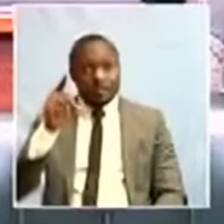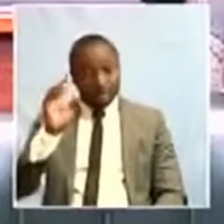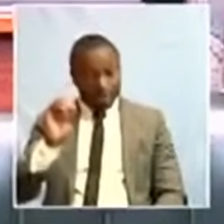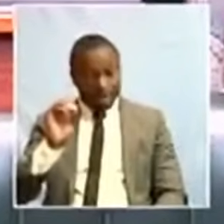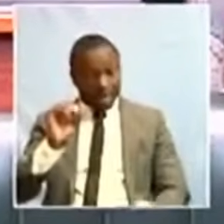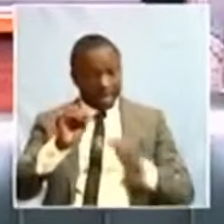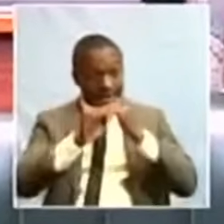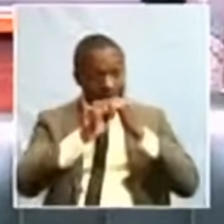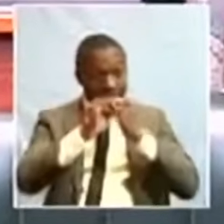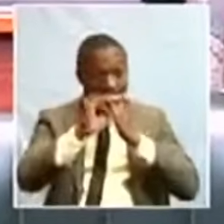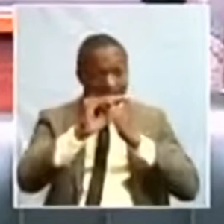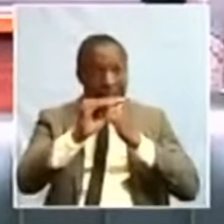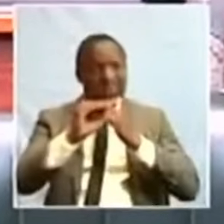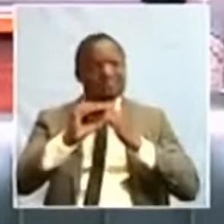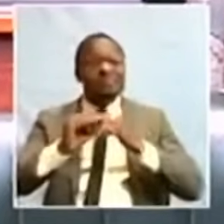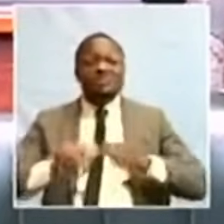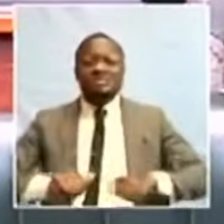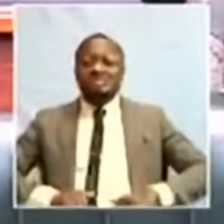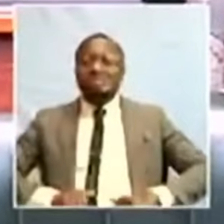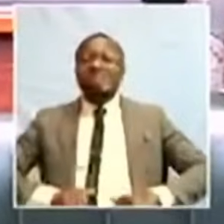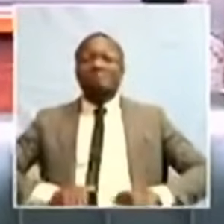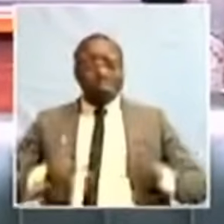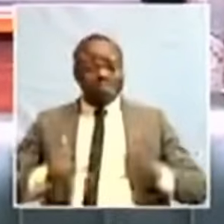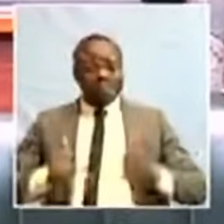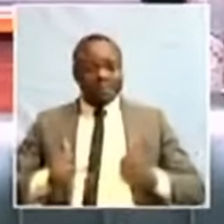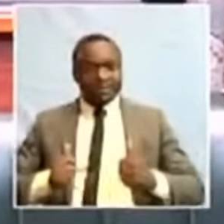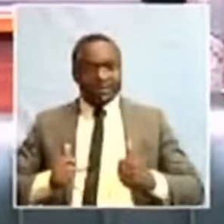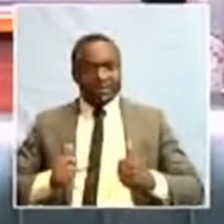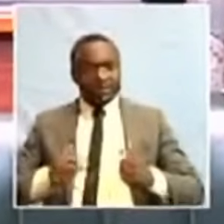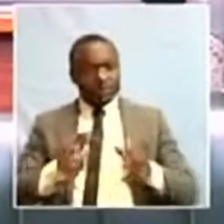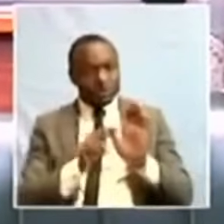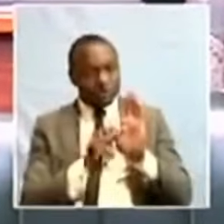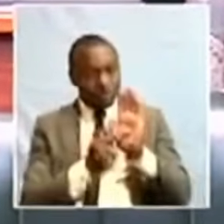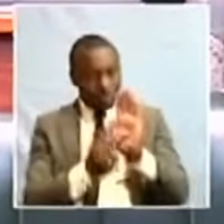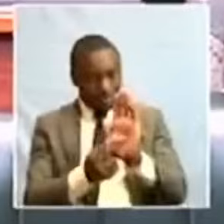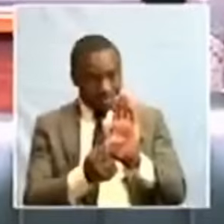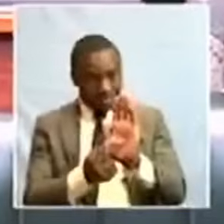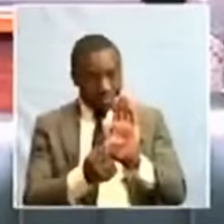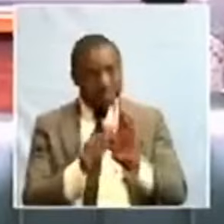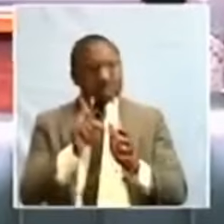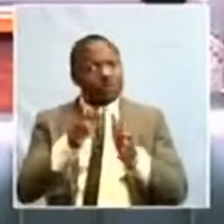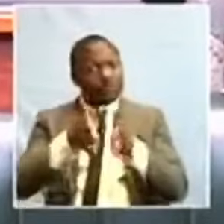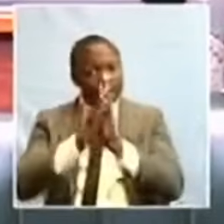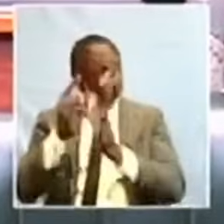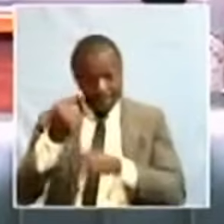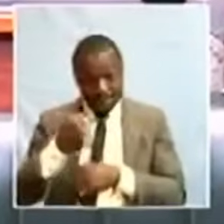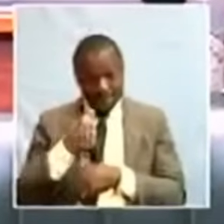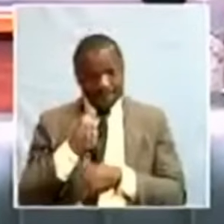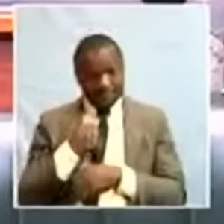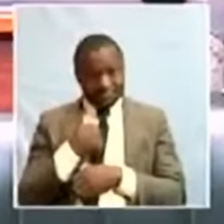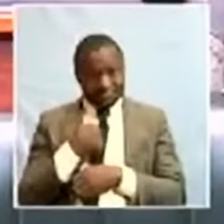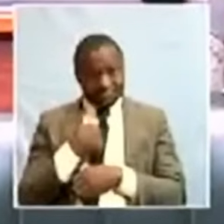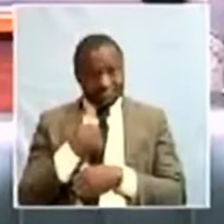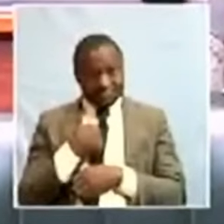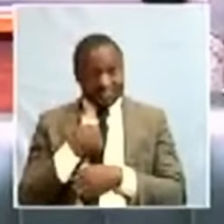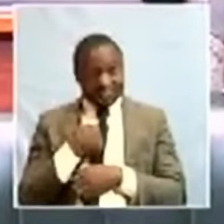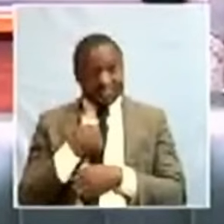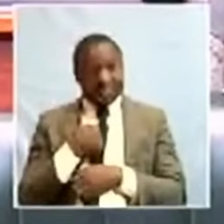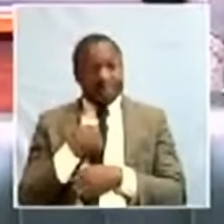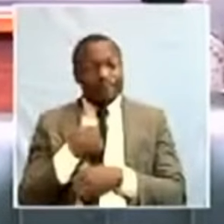the level of bitterness being exhibited, and you have asked me for